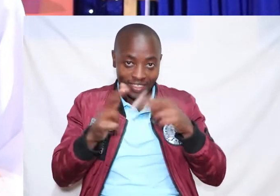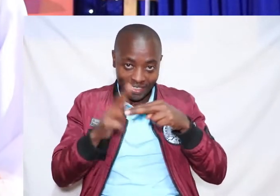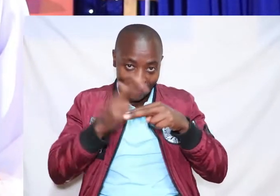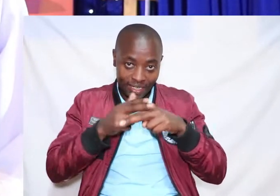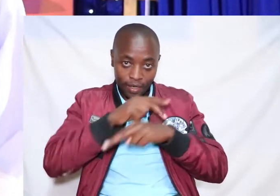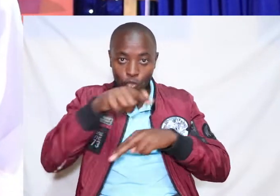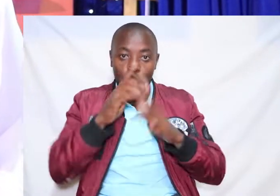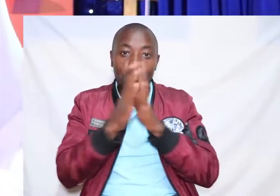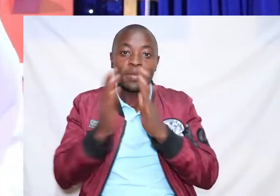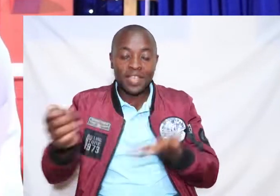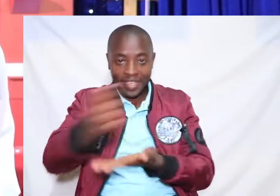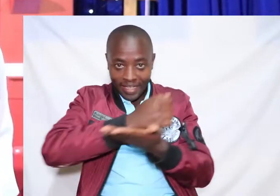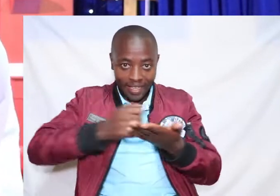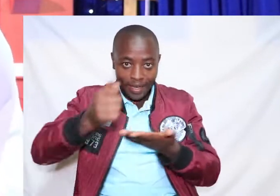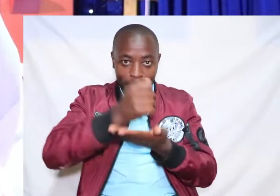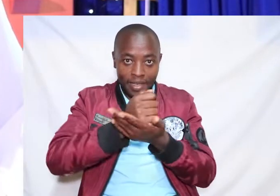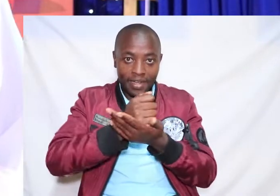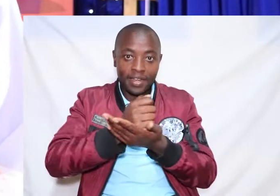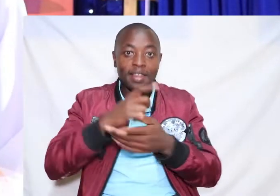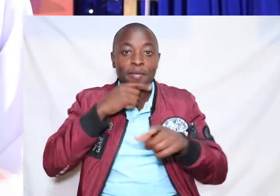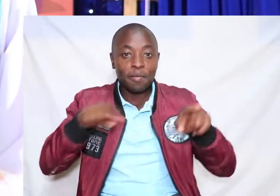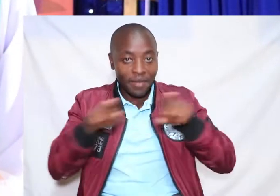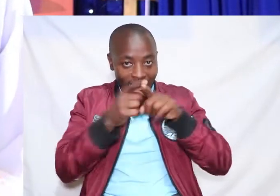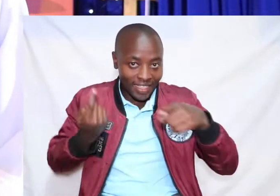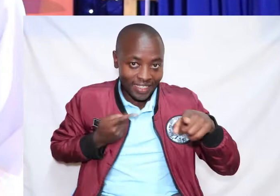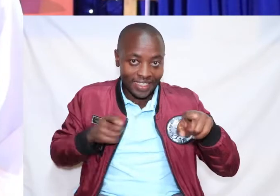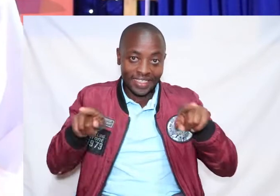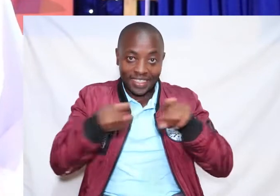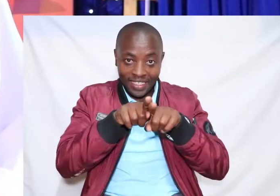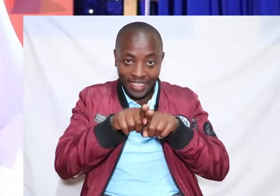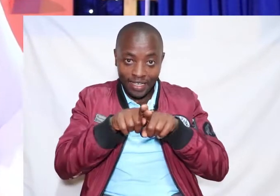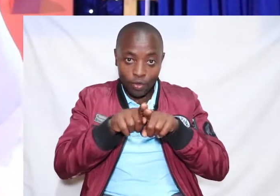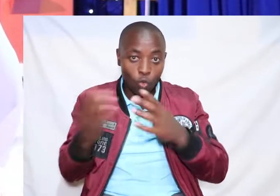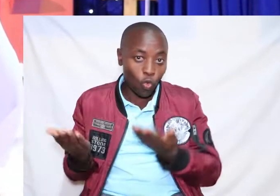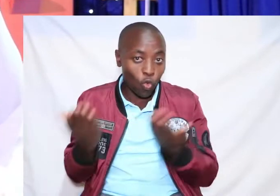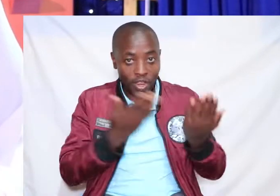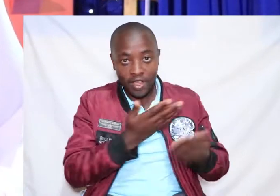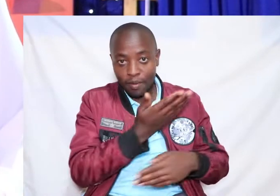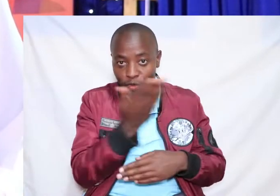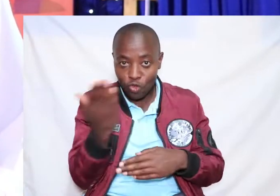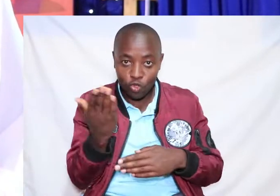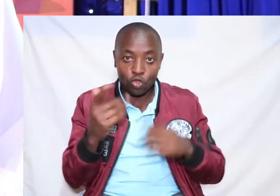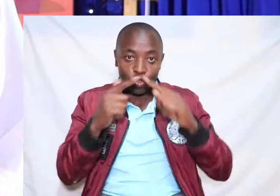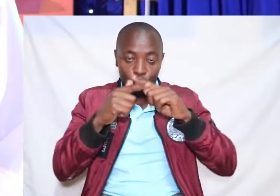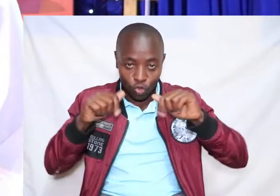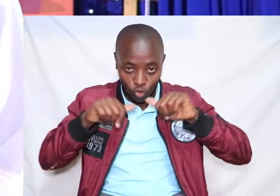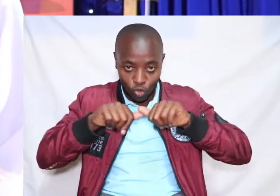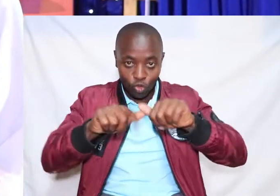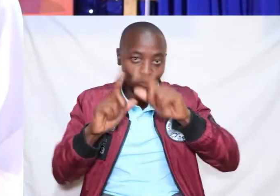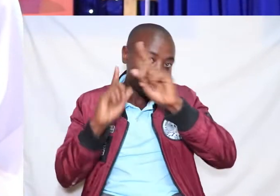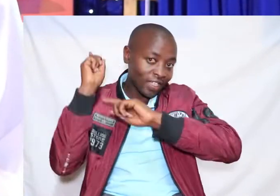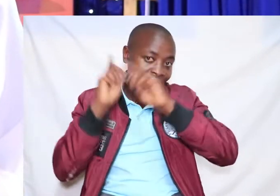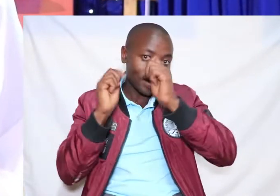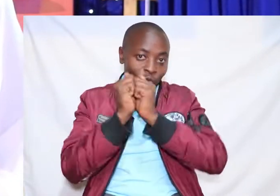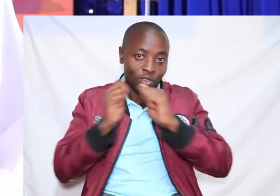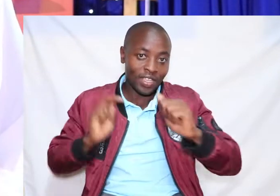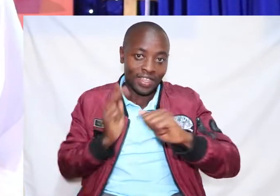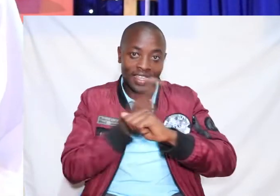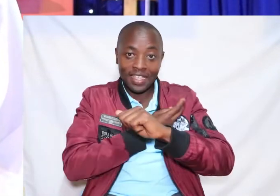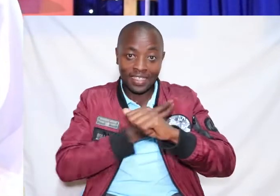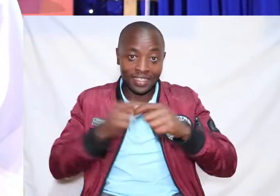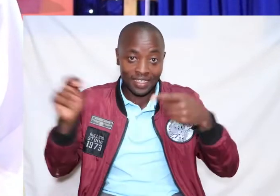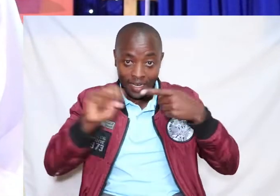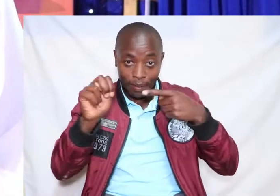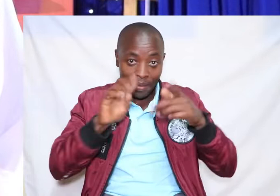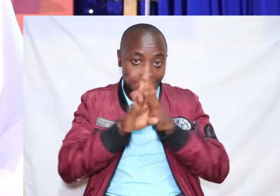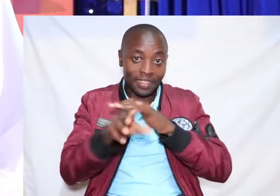pray. Amen. Brothers and sisters, we welcome you to continue journey with us in Nehemiah